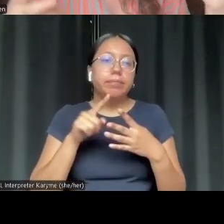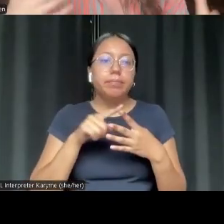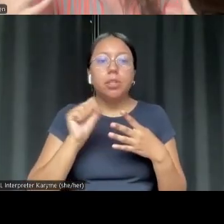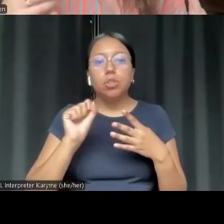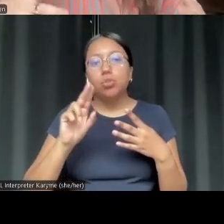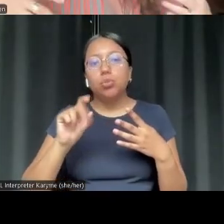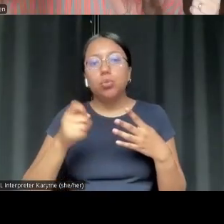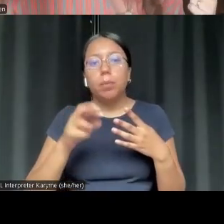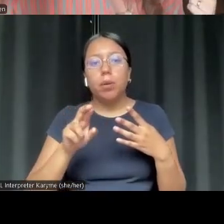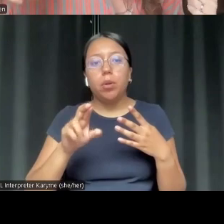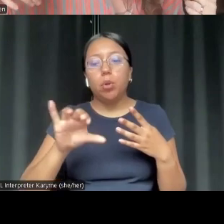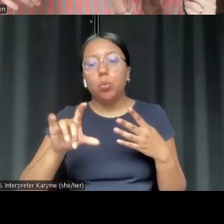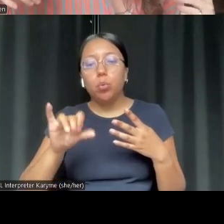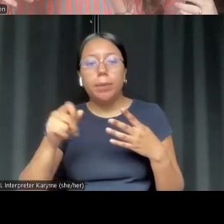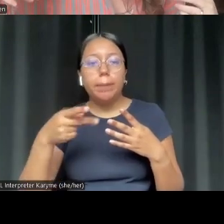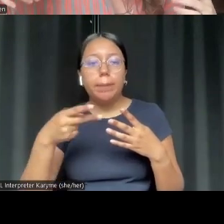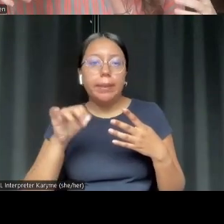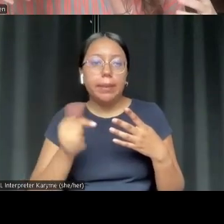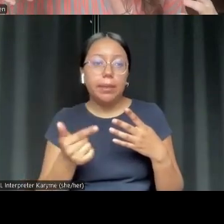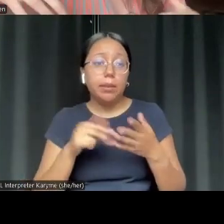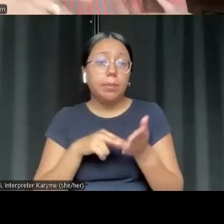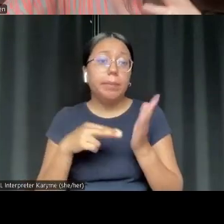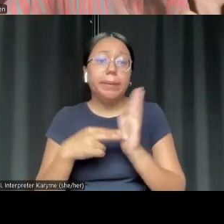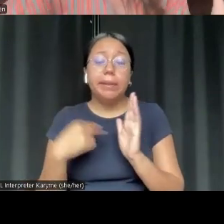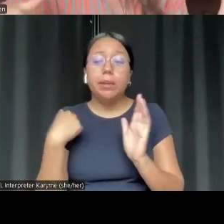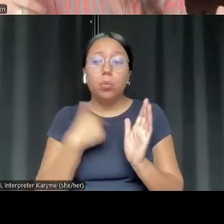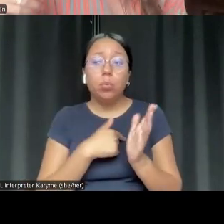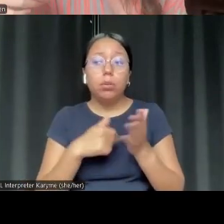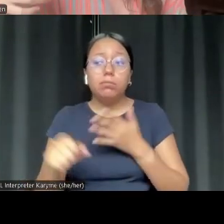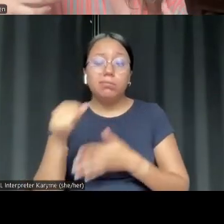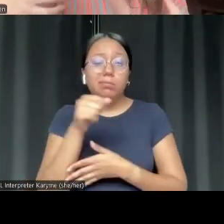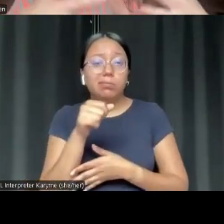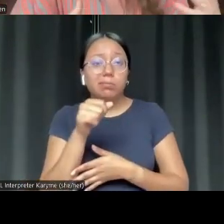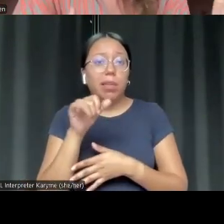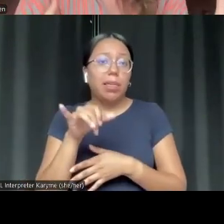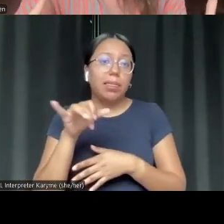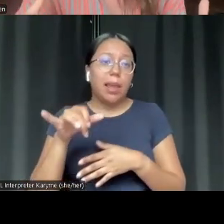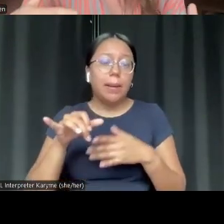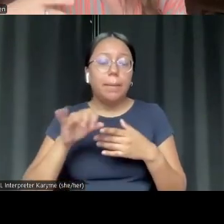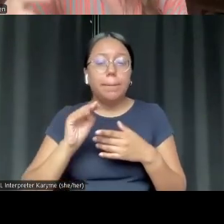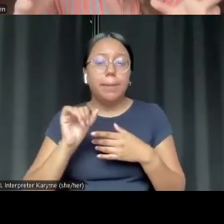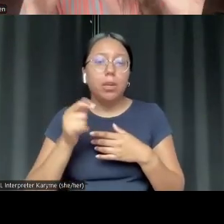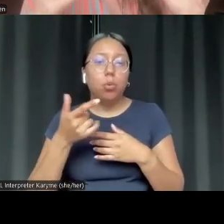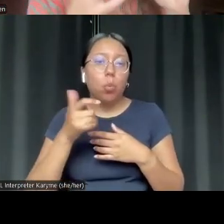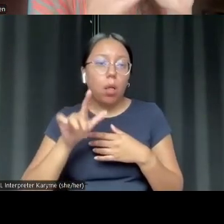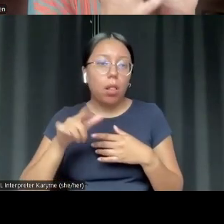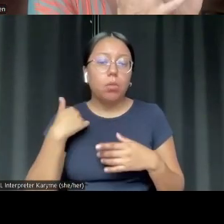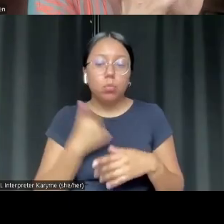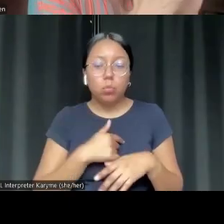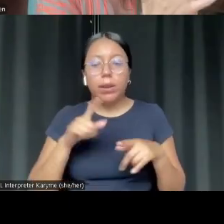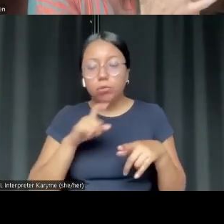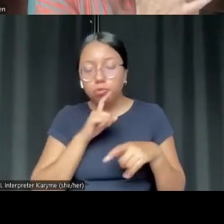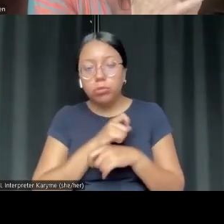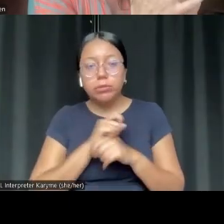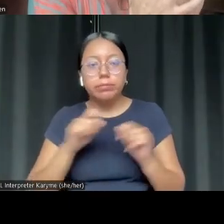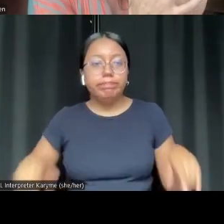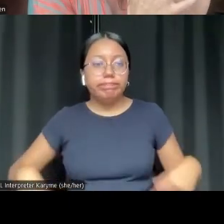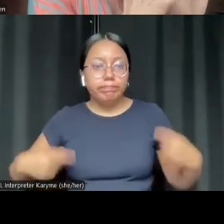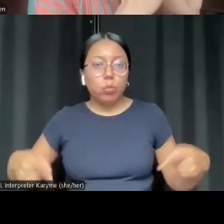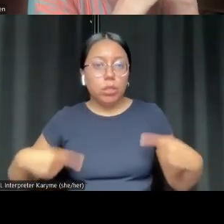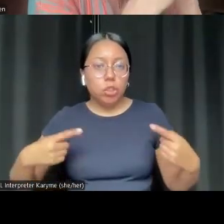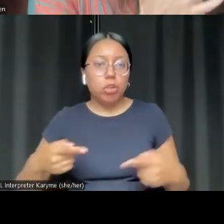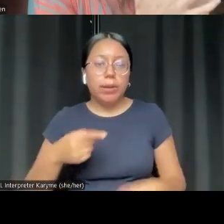we're valorizing perhaps the manual wheelchair or the kind of wheelchair athlete, as though, in other words, that